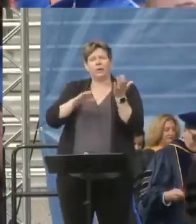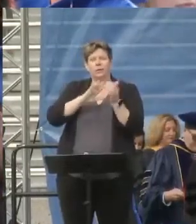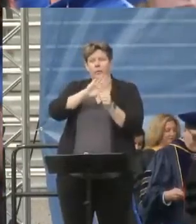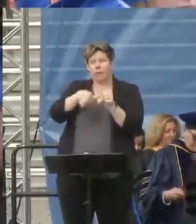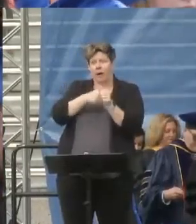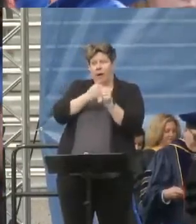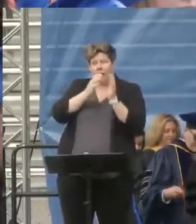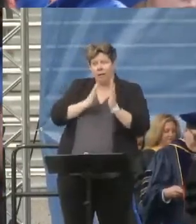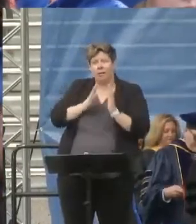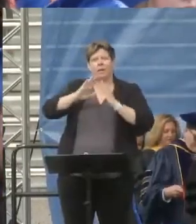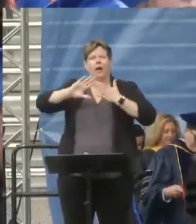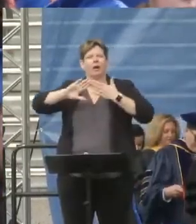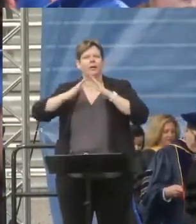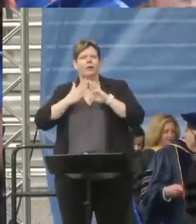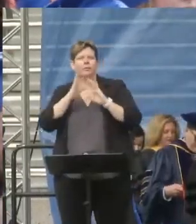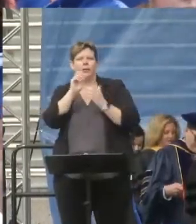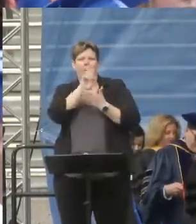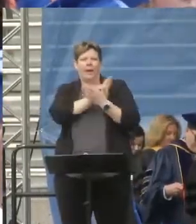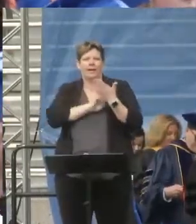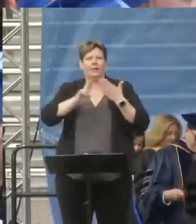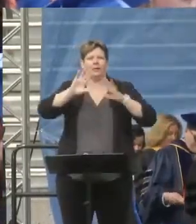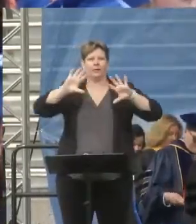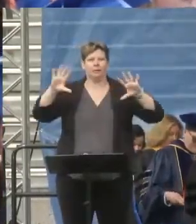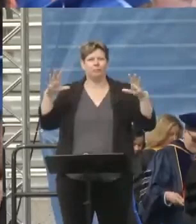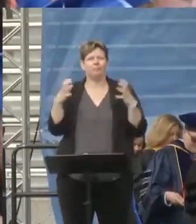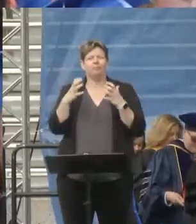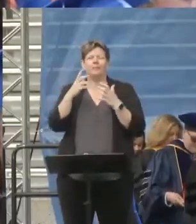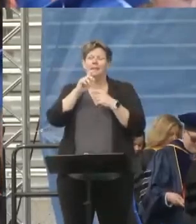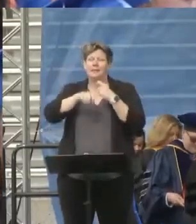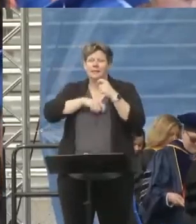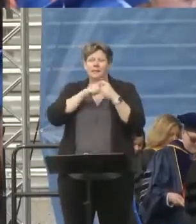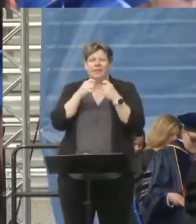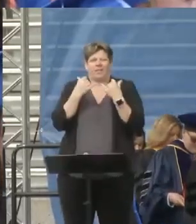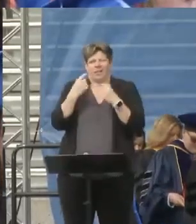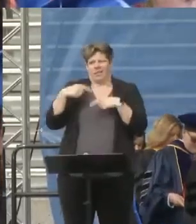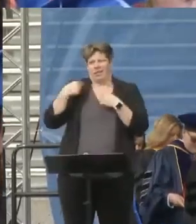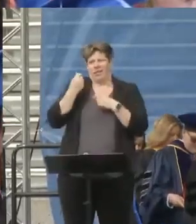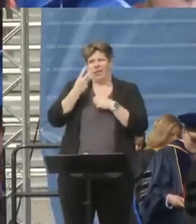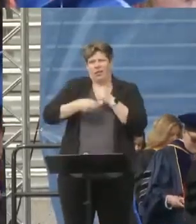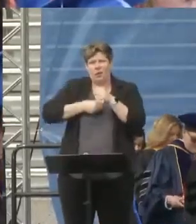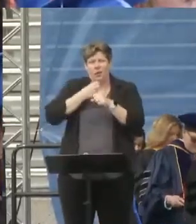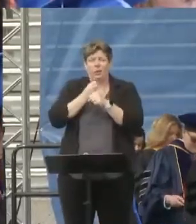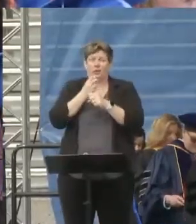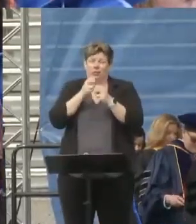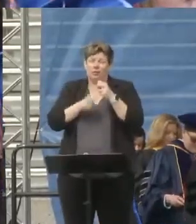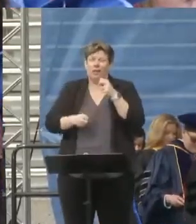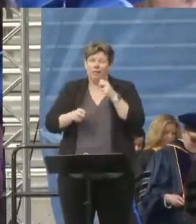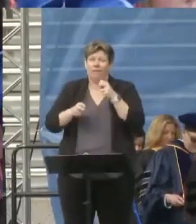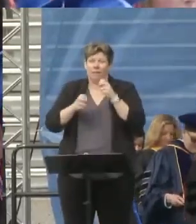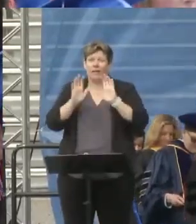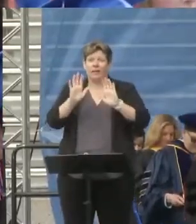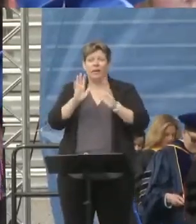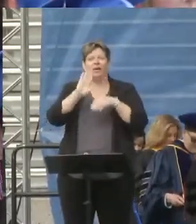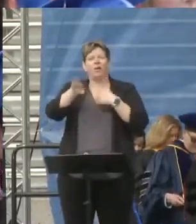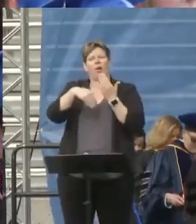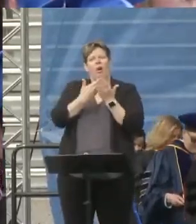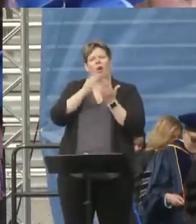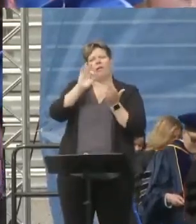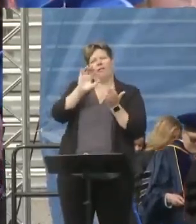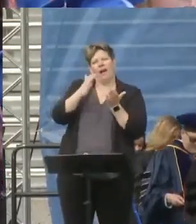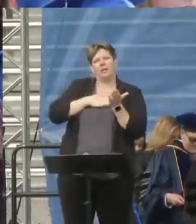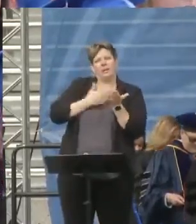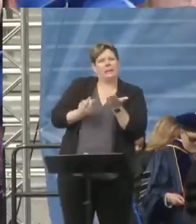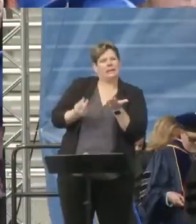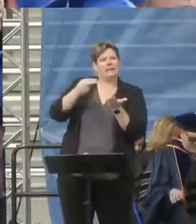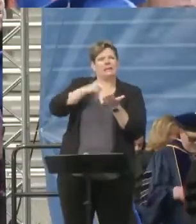alumni, community, and university, particularly in these last few difficult years. Would all of our faculty